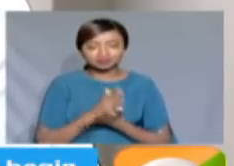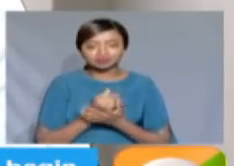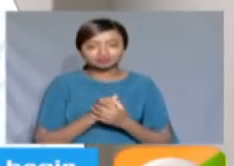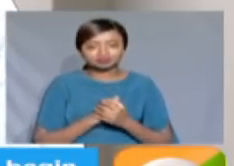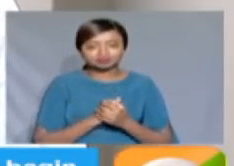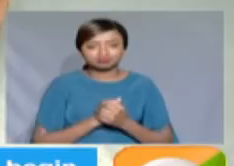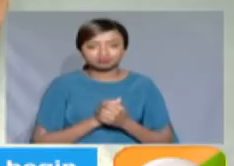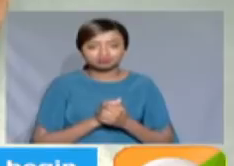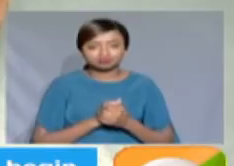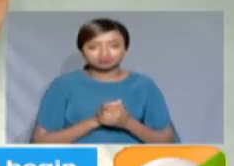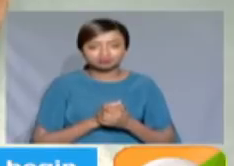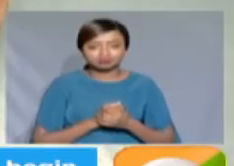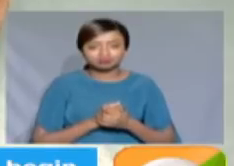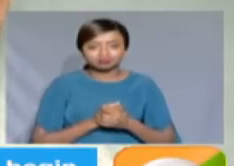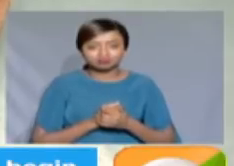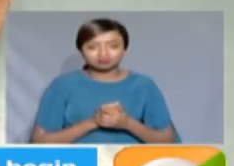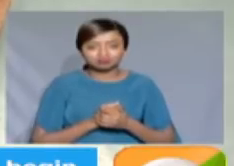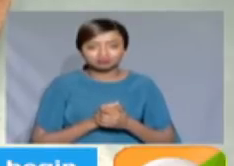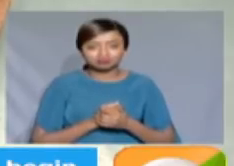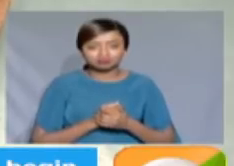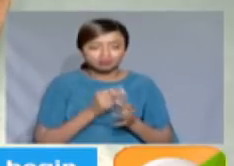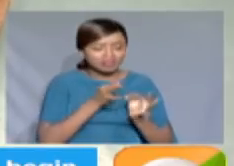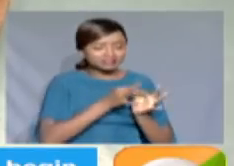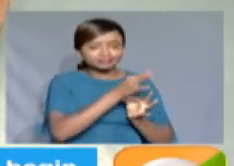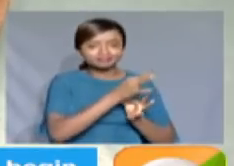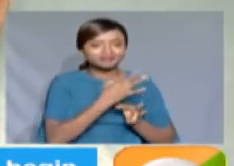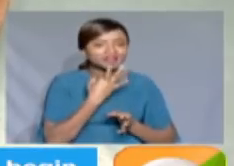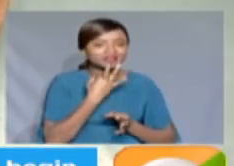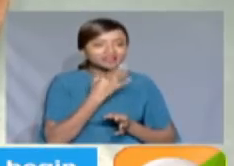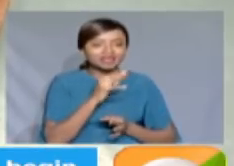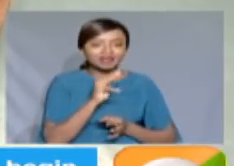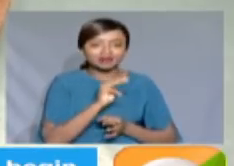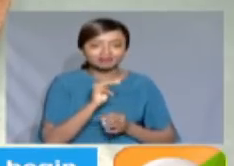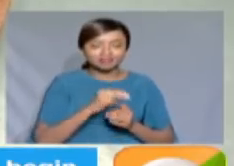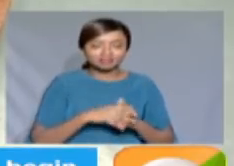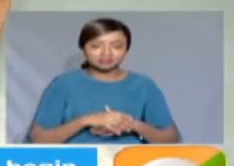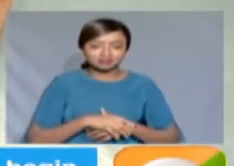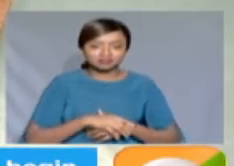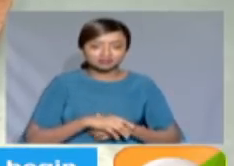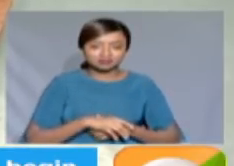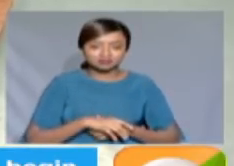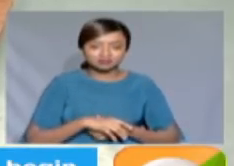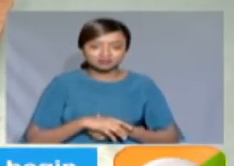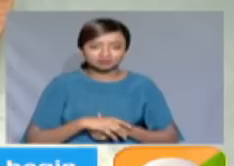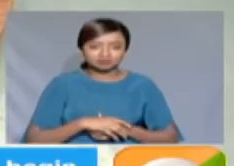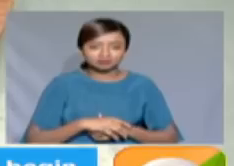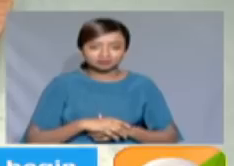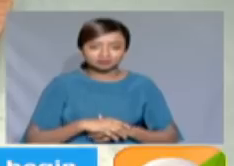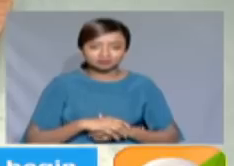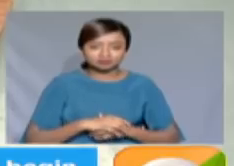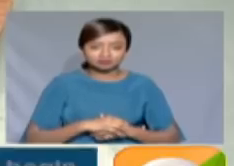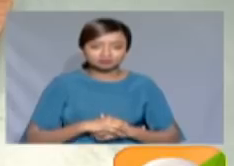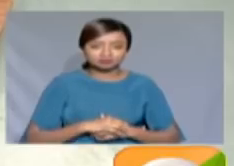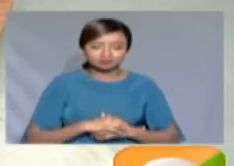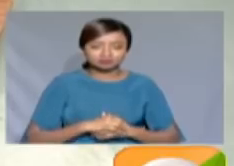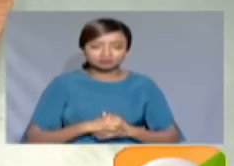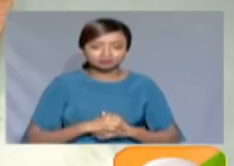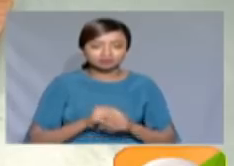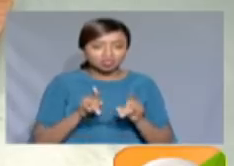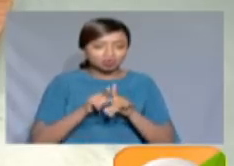For a length of about 300 meters from the junction of Haille Selassie. All right. Okay. So we understand that the